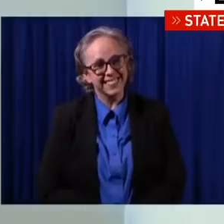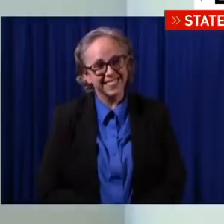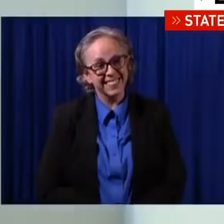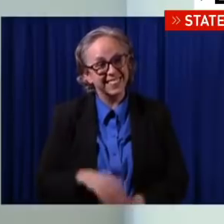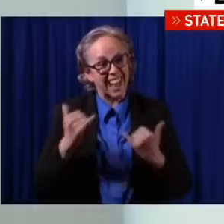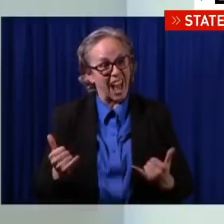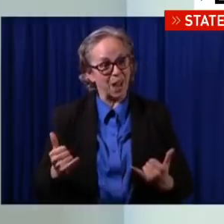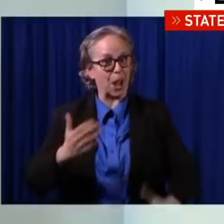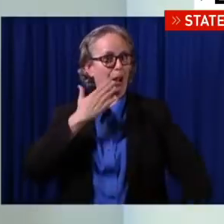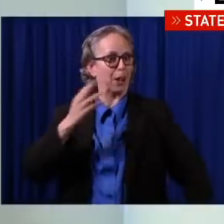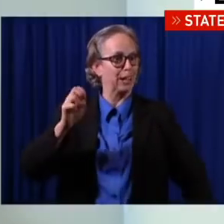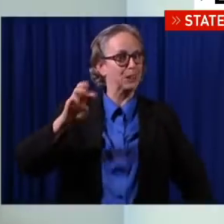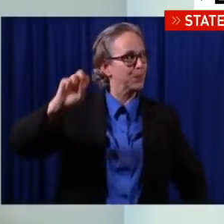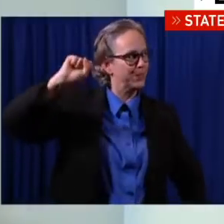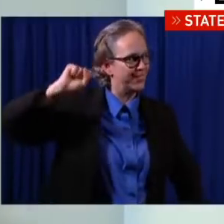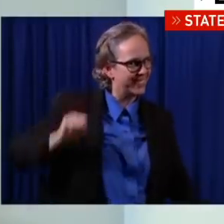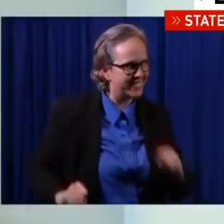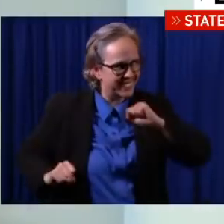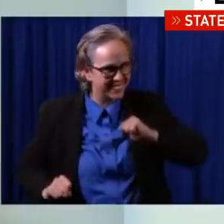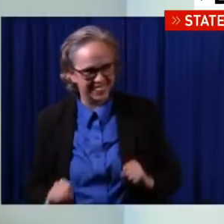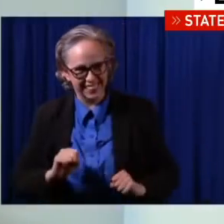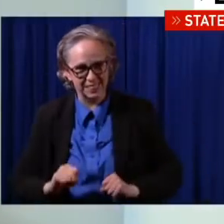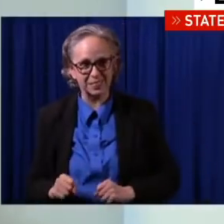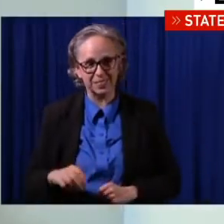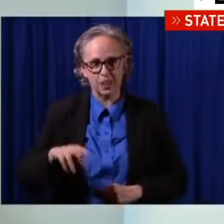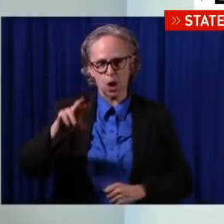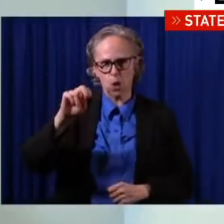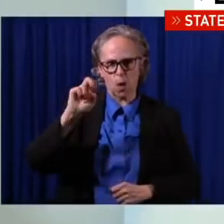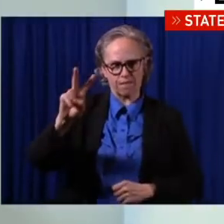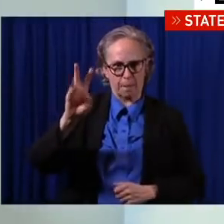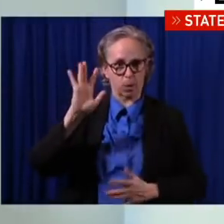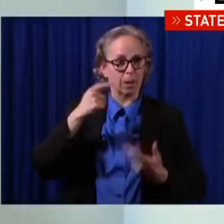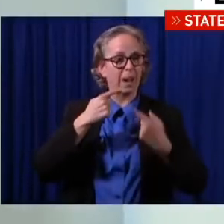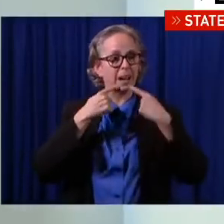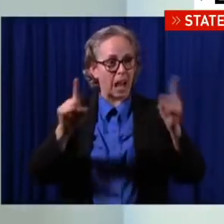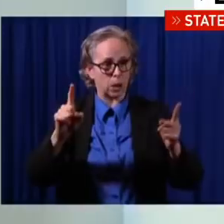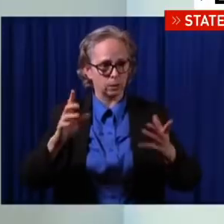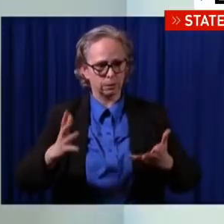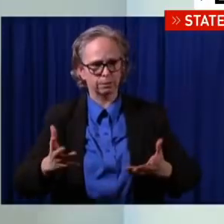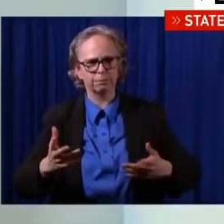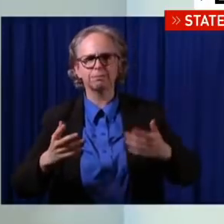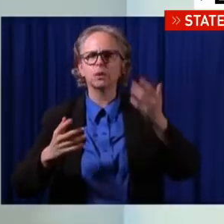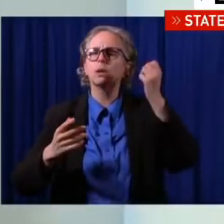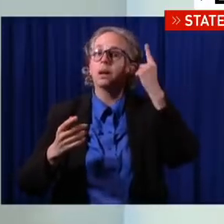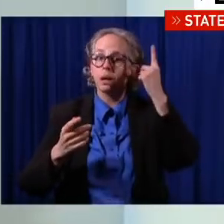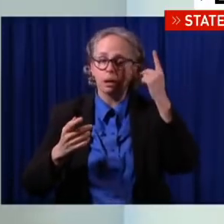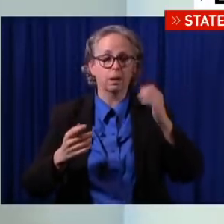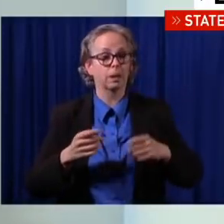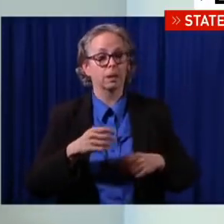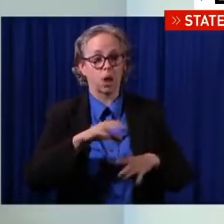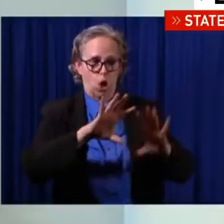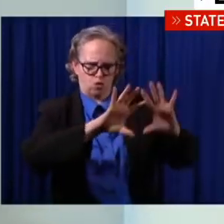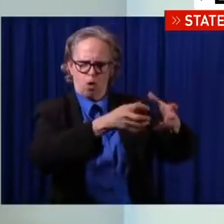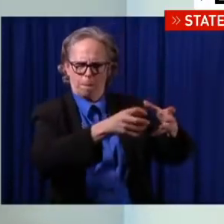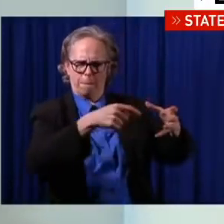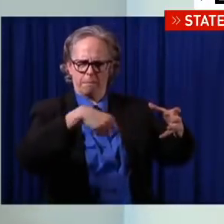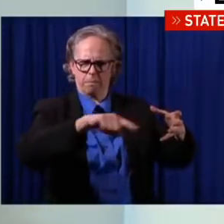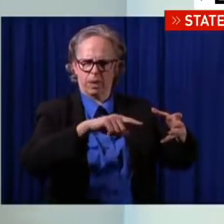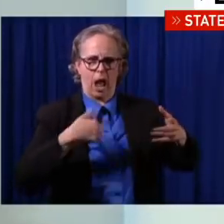announced a partnership from a group that Governor and I helped create, which I run, Innovate